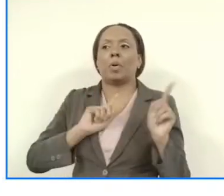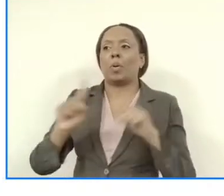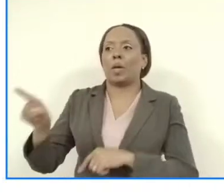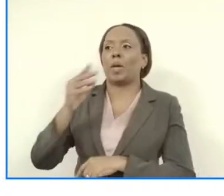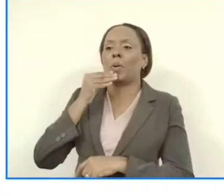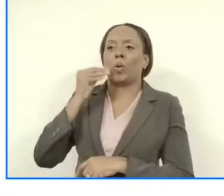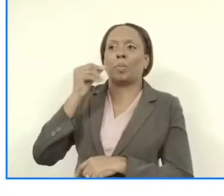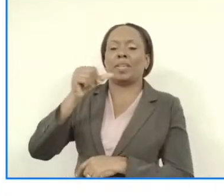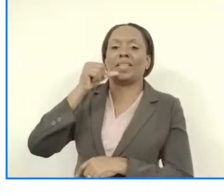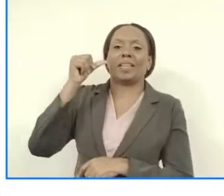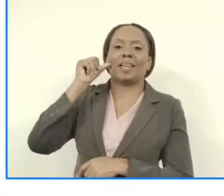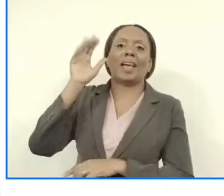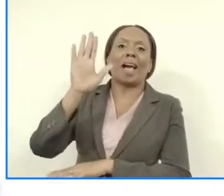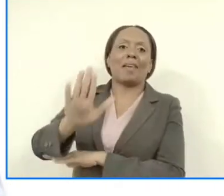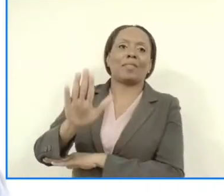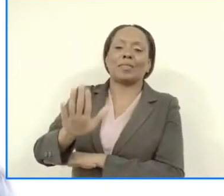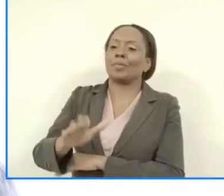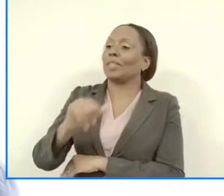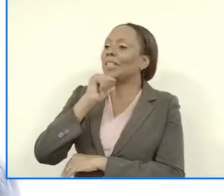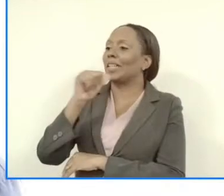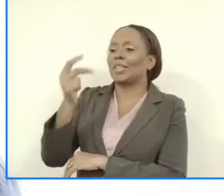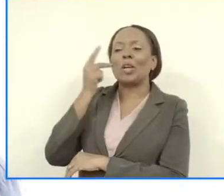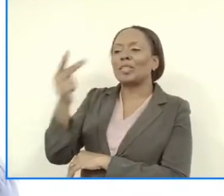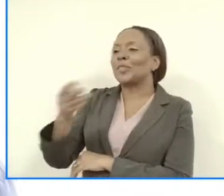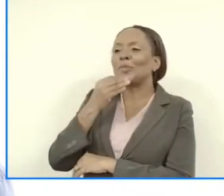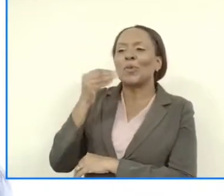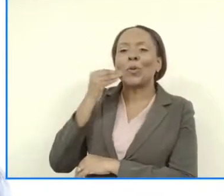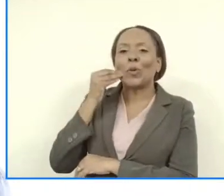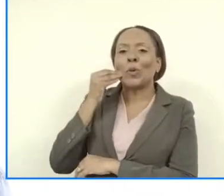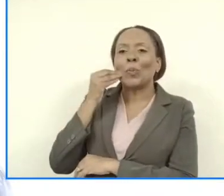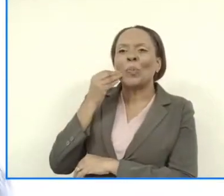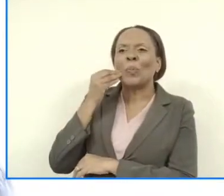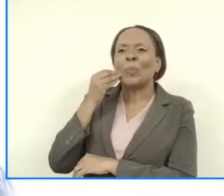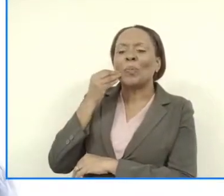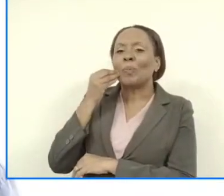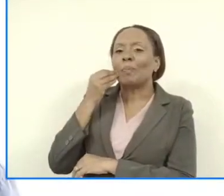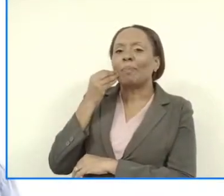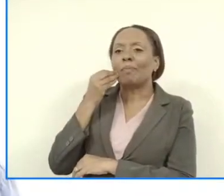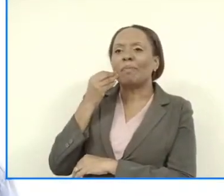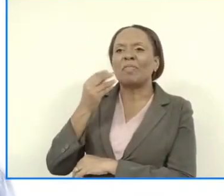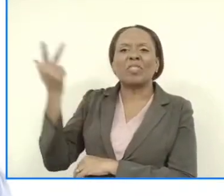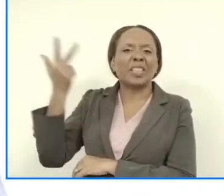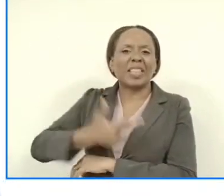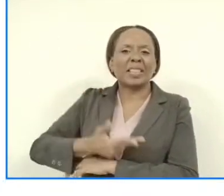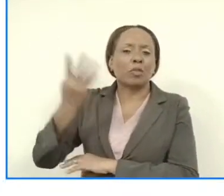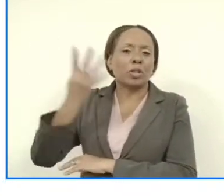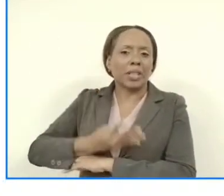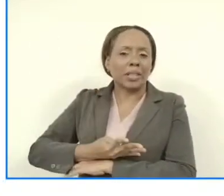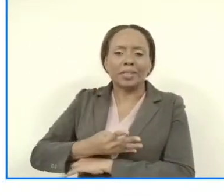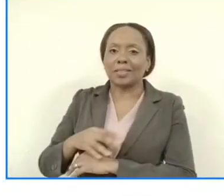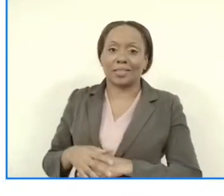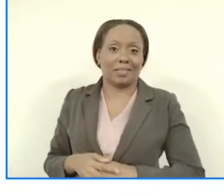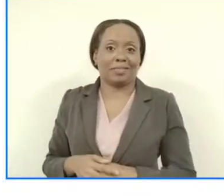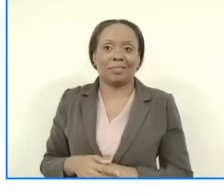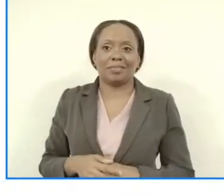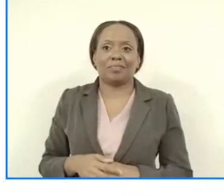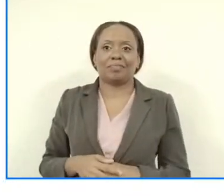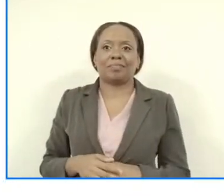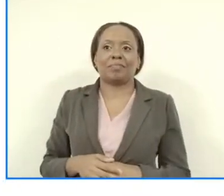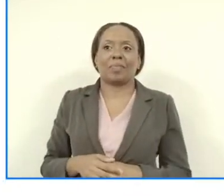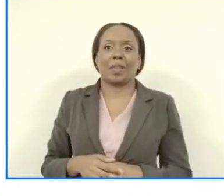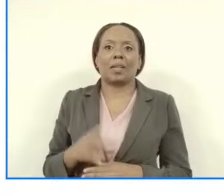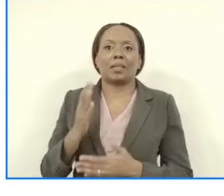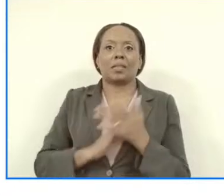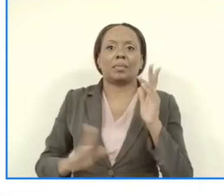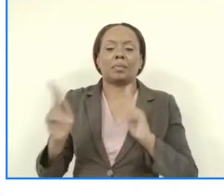time since this event happened. Everybody's reporting for work. A number of persons in this room have had damage to their